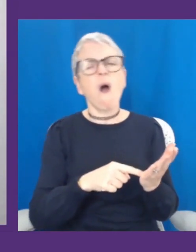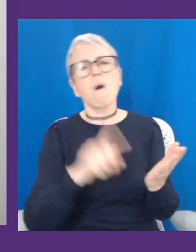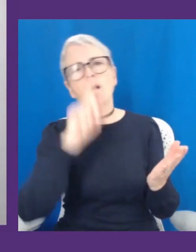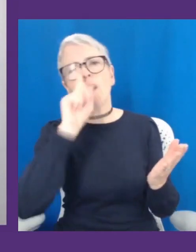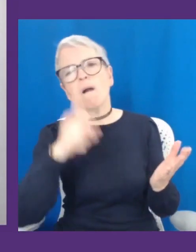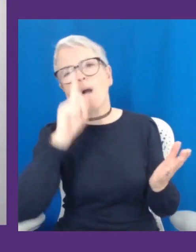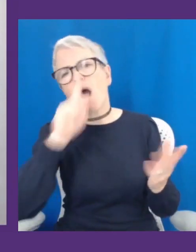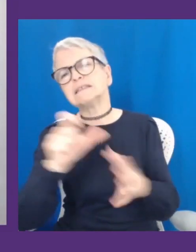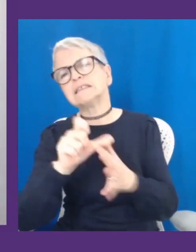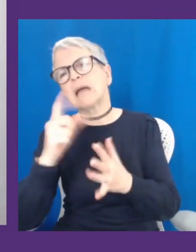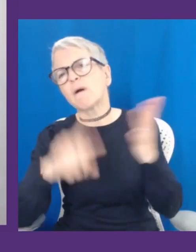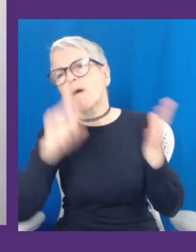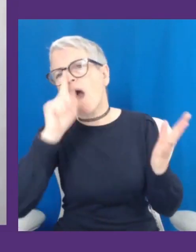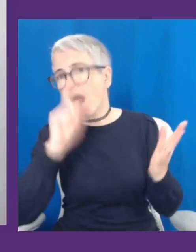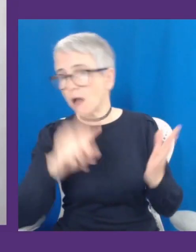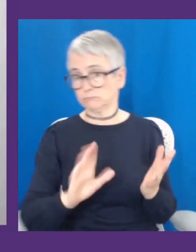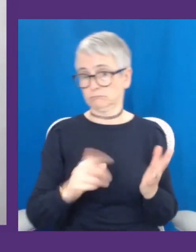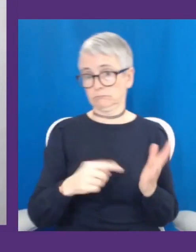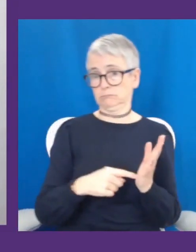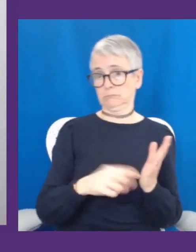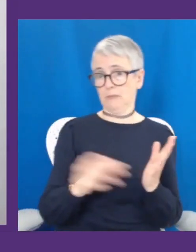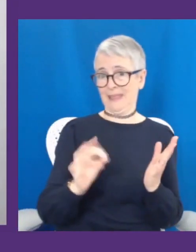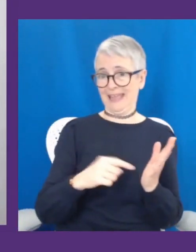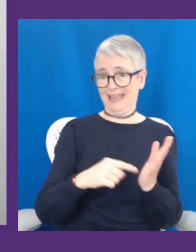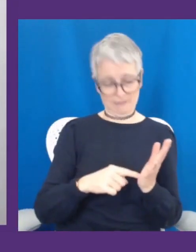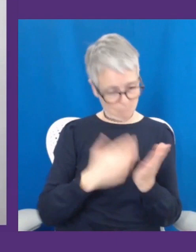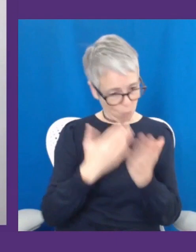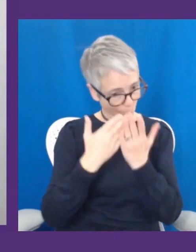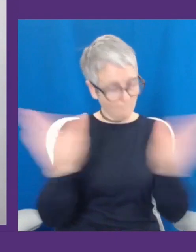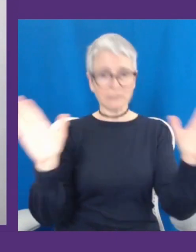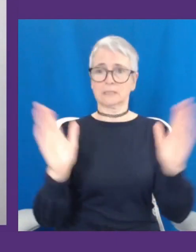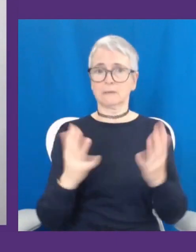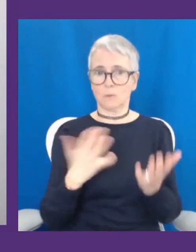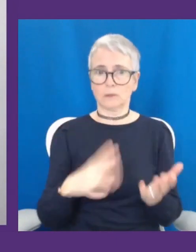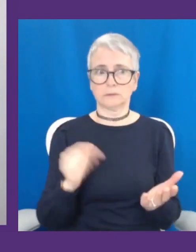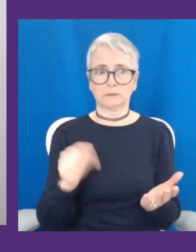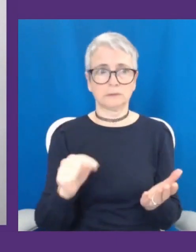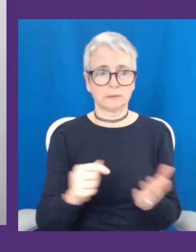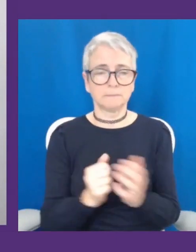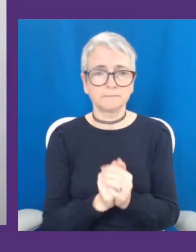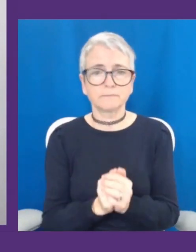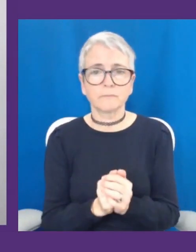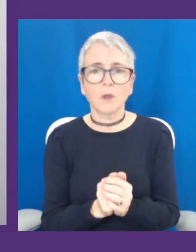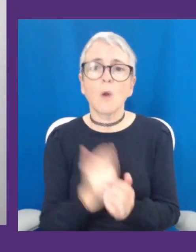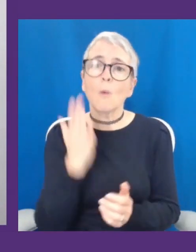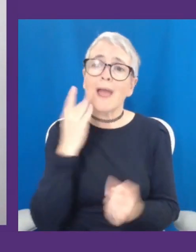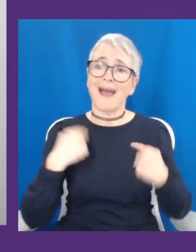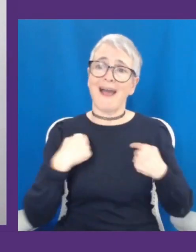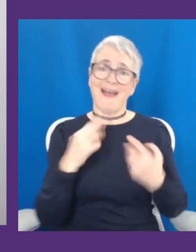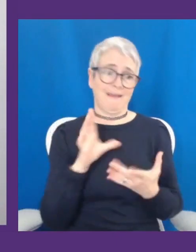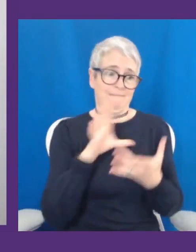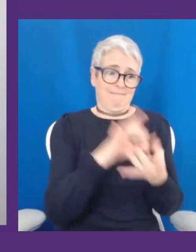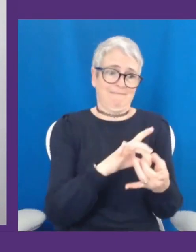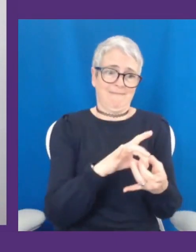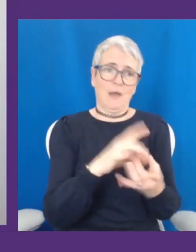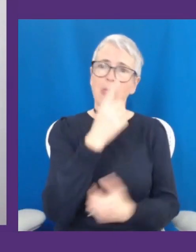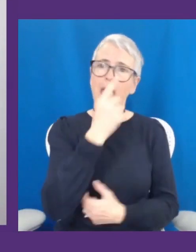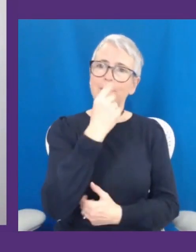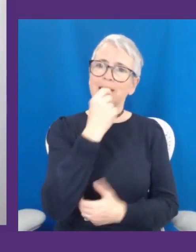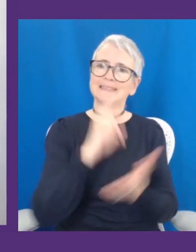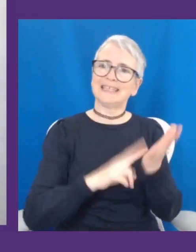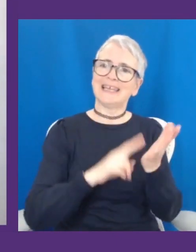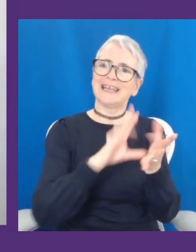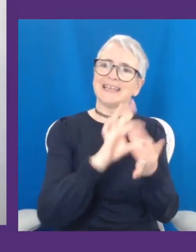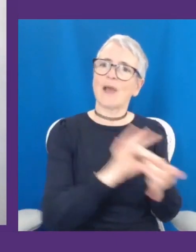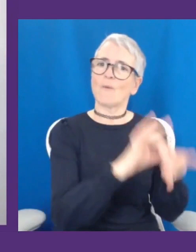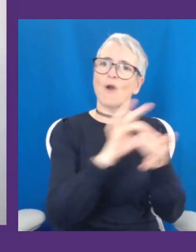for everyone. And it's quite interesting because when I got involved in the Ability network in the bank here, it